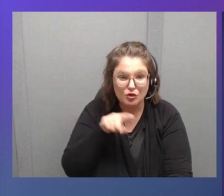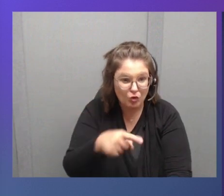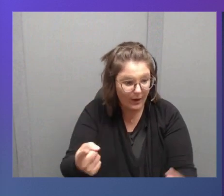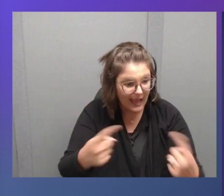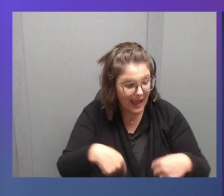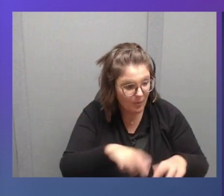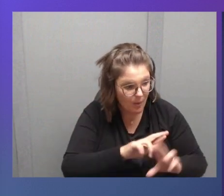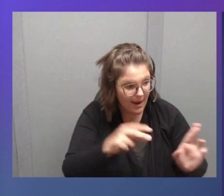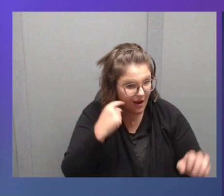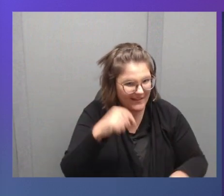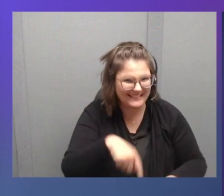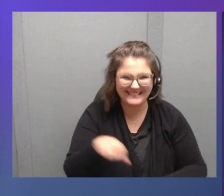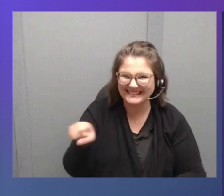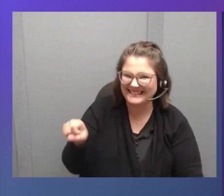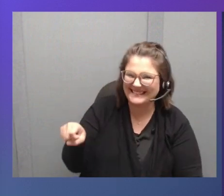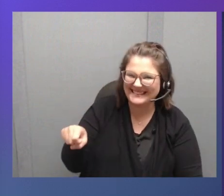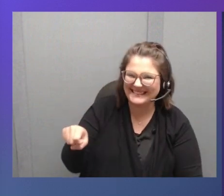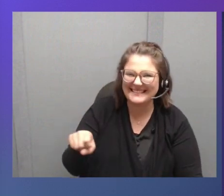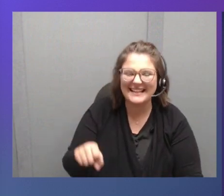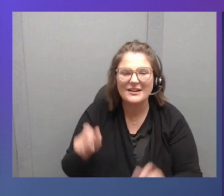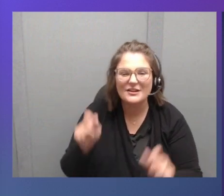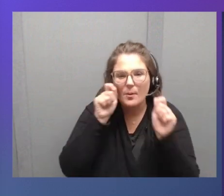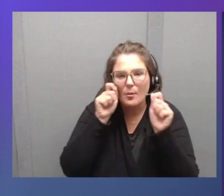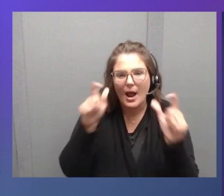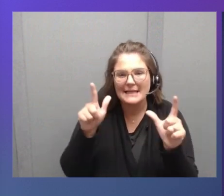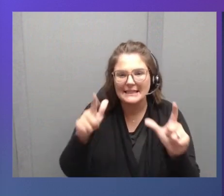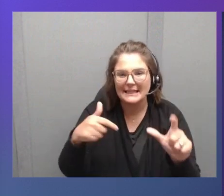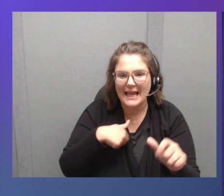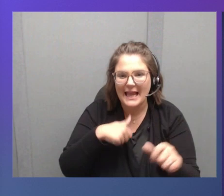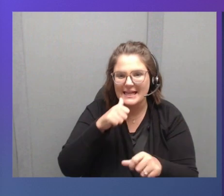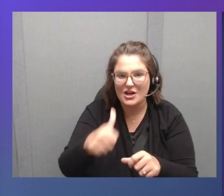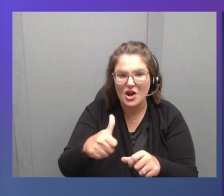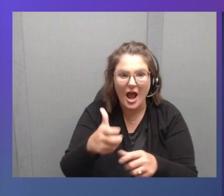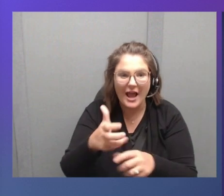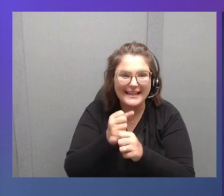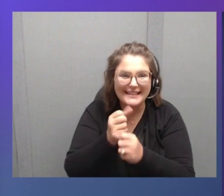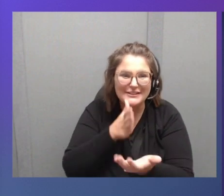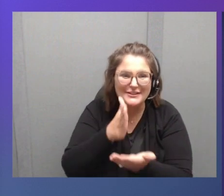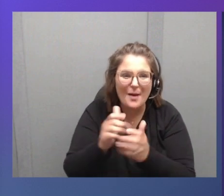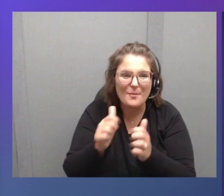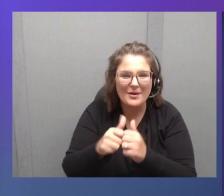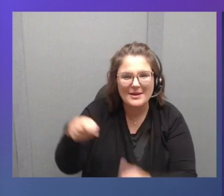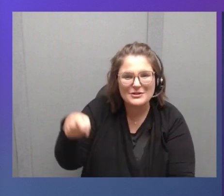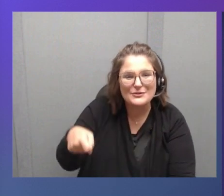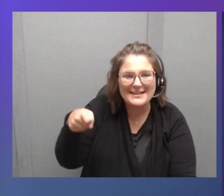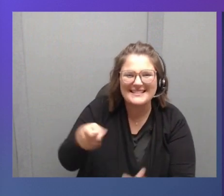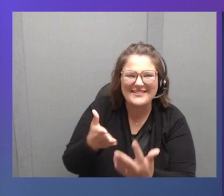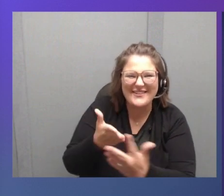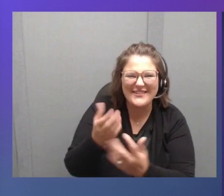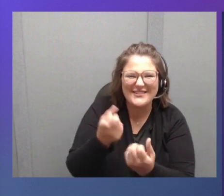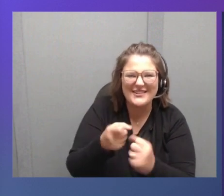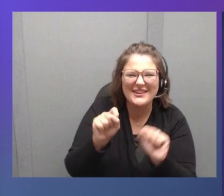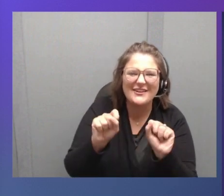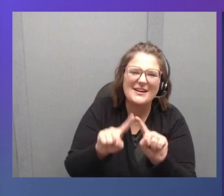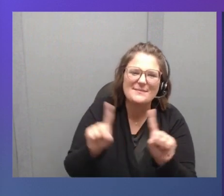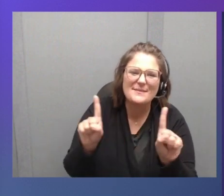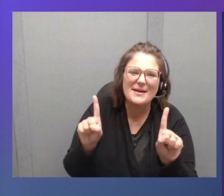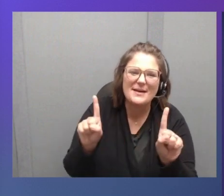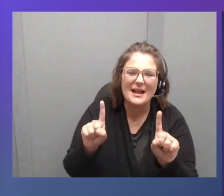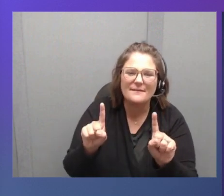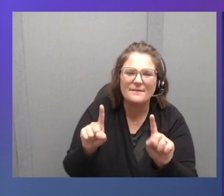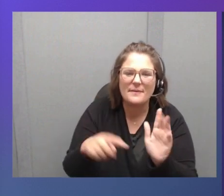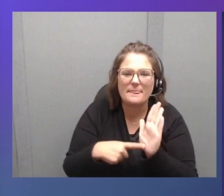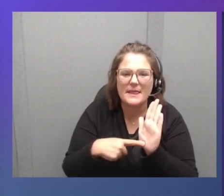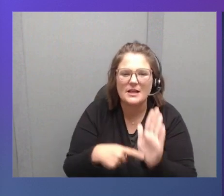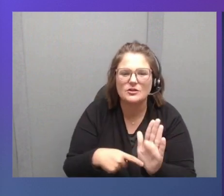Yeah. So surprisingly, I did not get stopped with my suitcases coming through the security there. Okay. So maybe just kind of point out real high level Yeah,